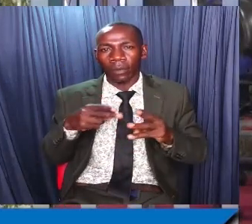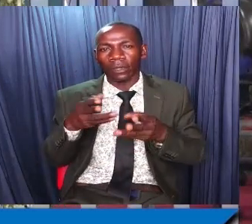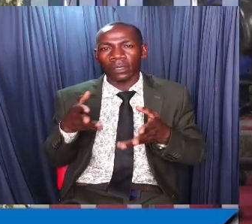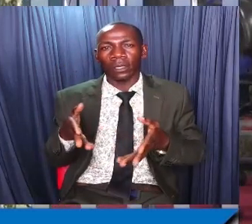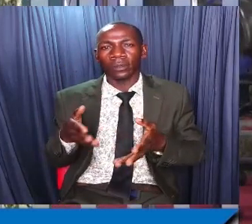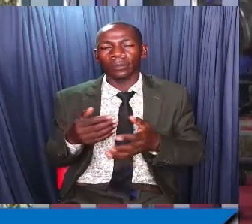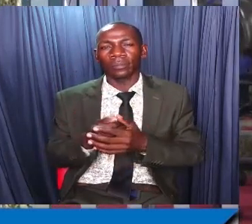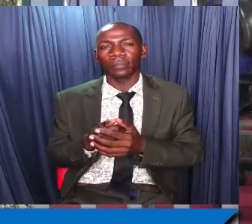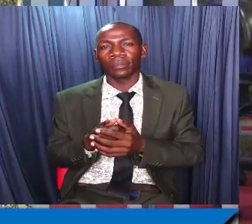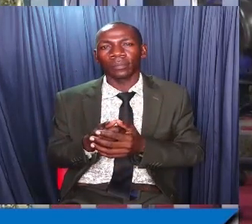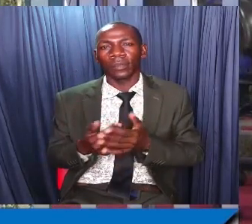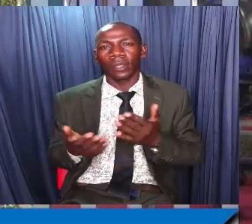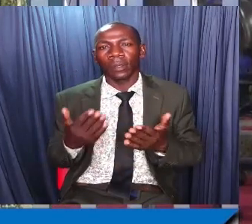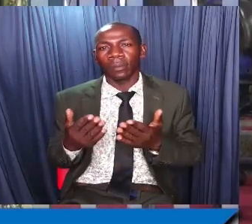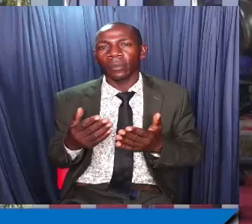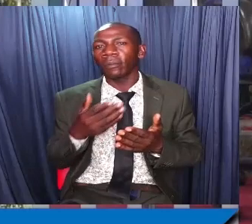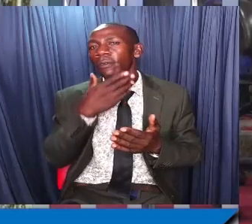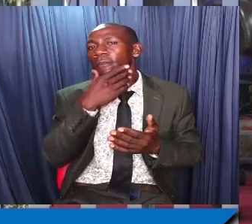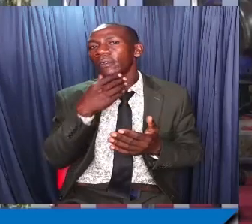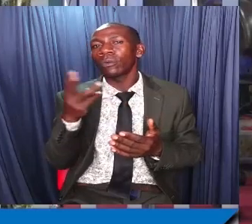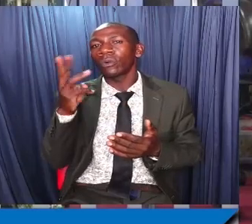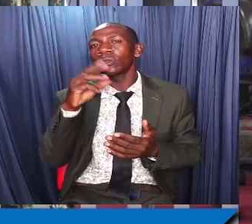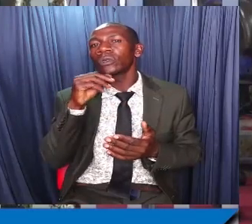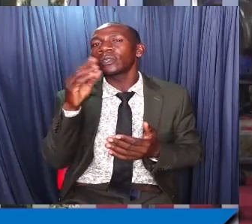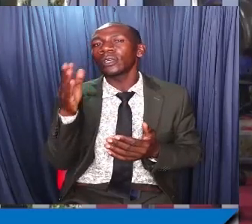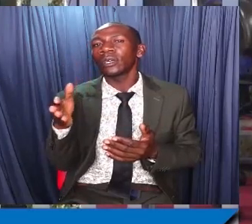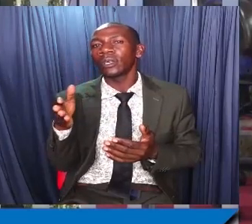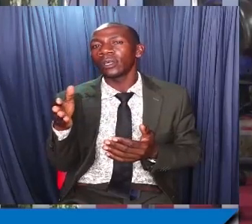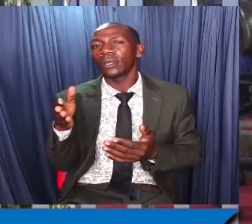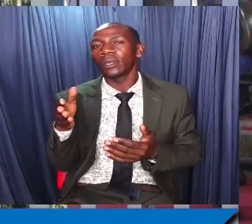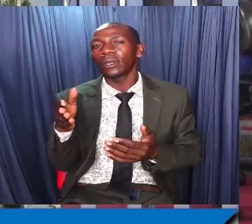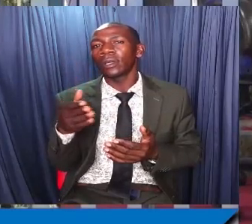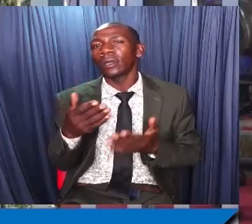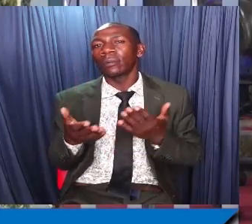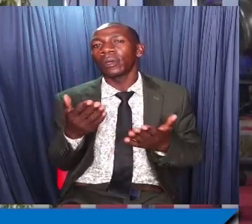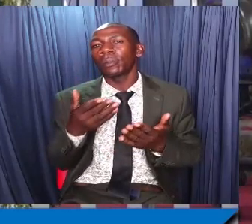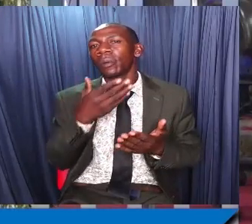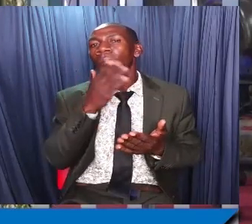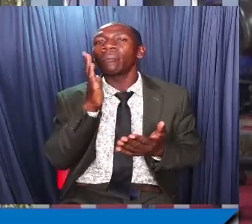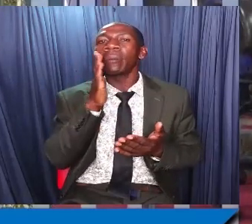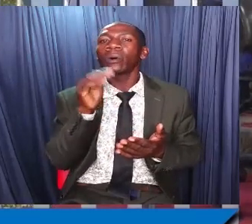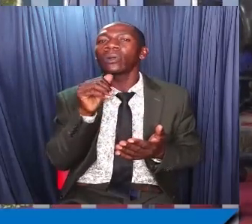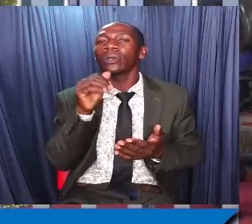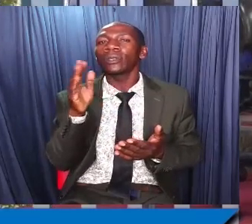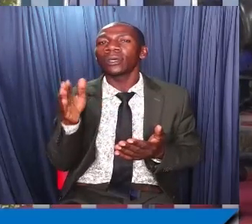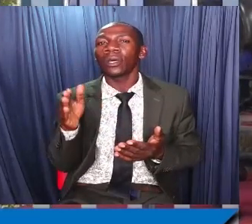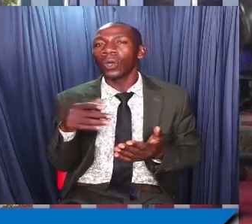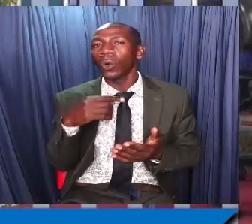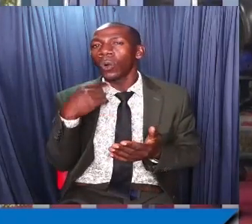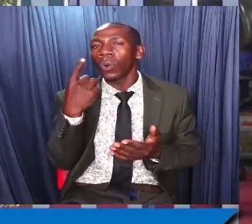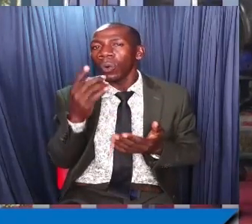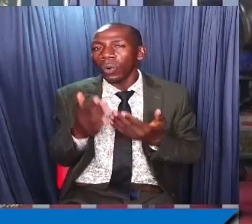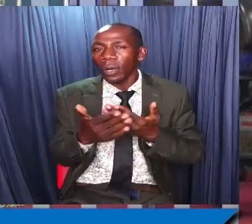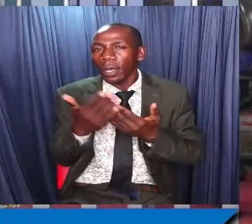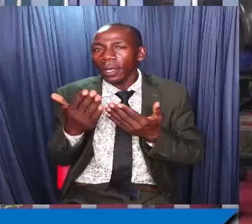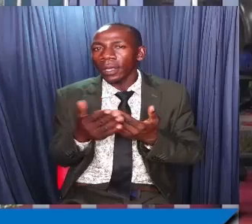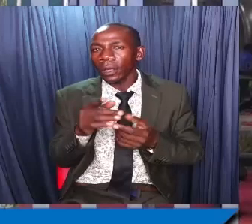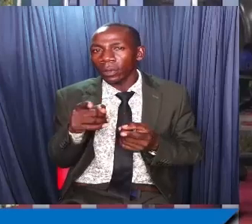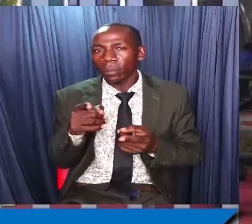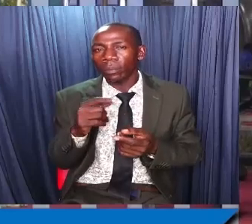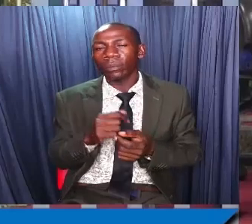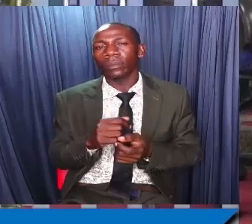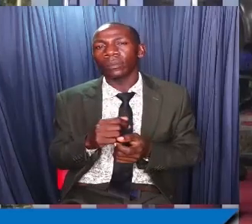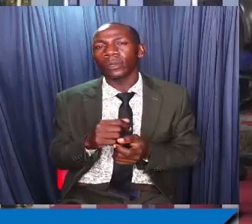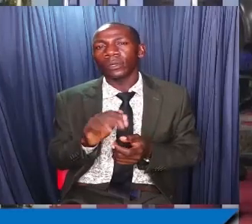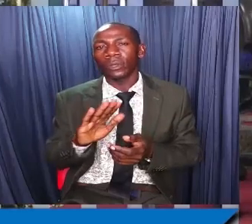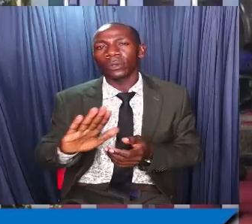up. Pengine ulikuta baba hayuko. Maybe you found your father not there. Ulikuta mama hayuko. Or your mother wasn't there. Wale waliokulea wale. Those who brought you up.